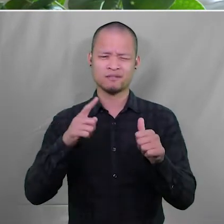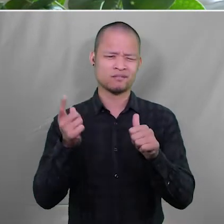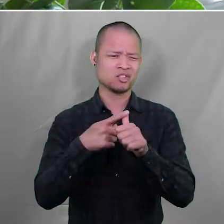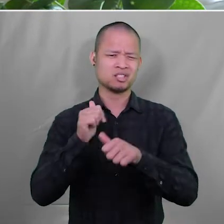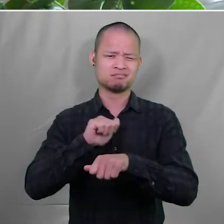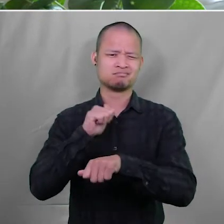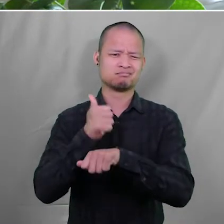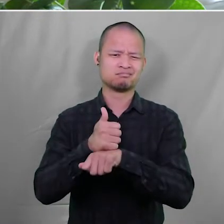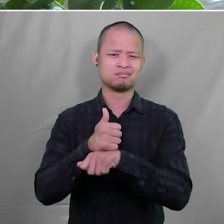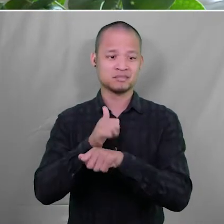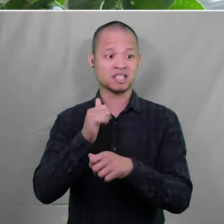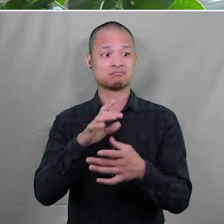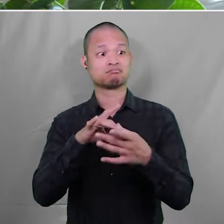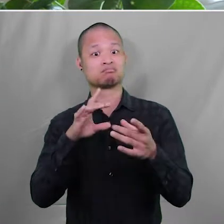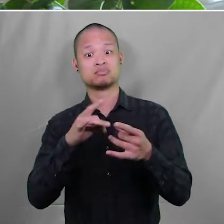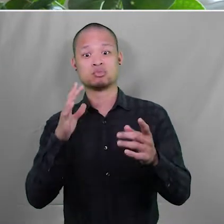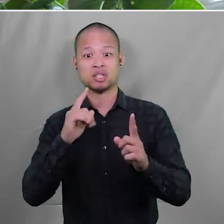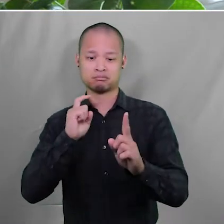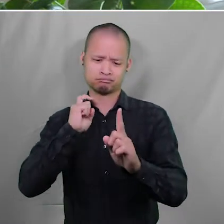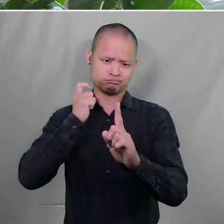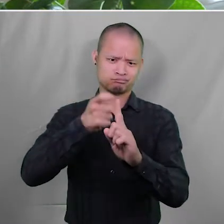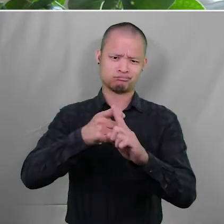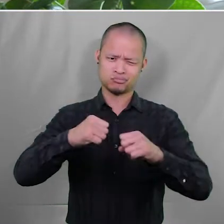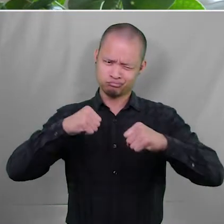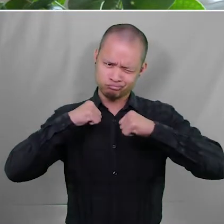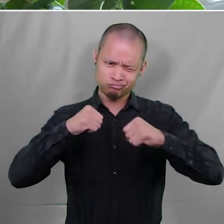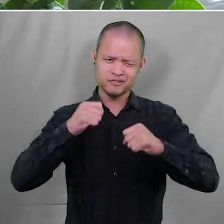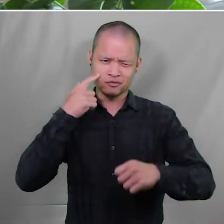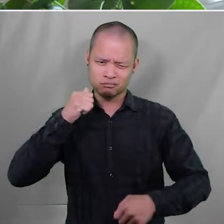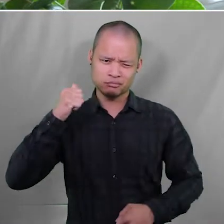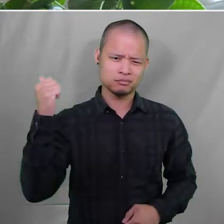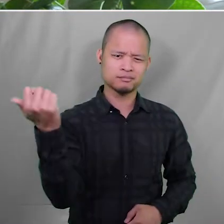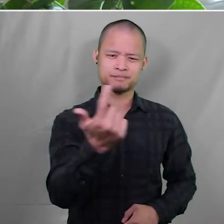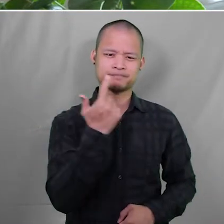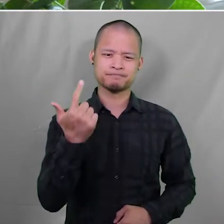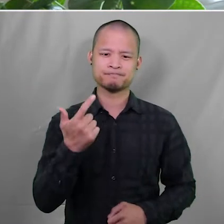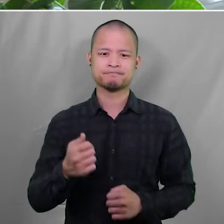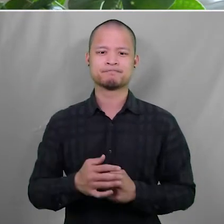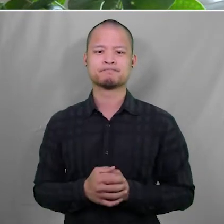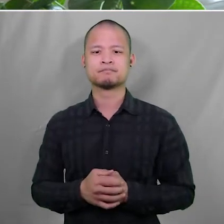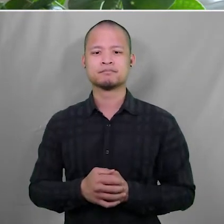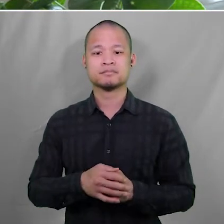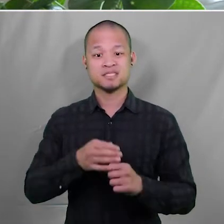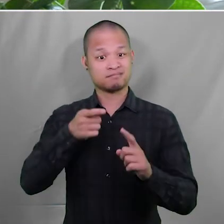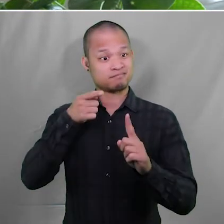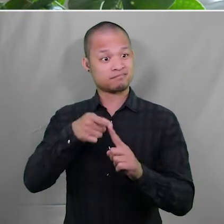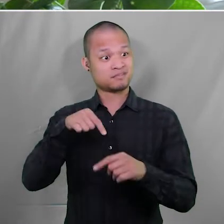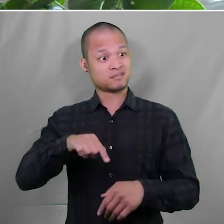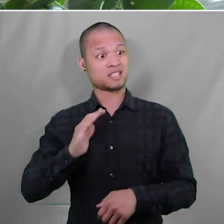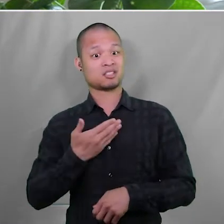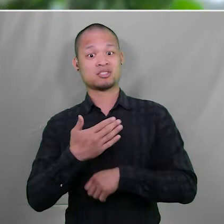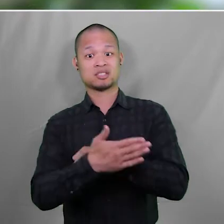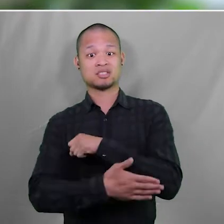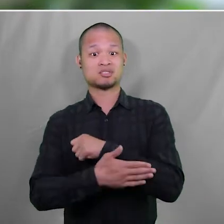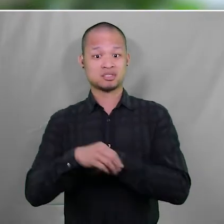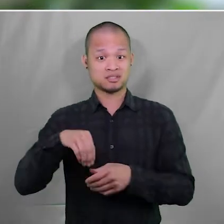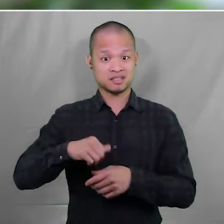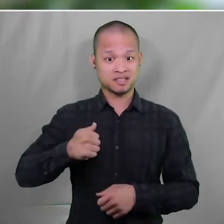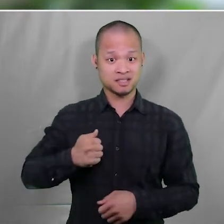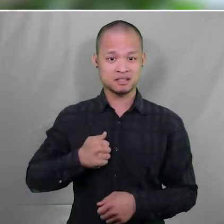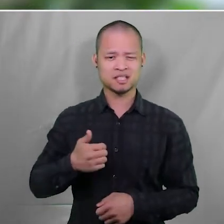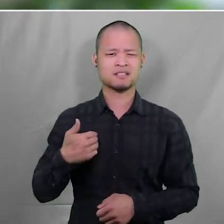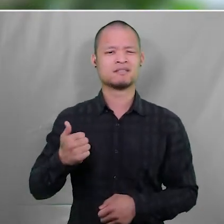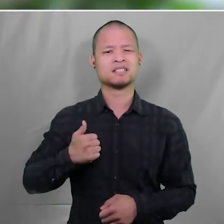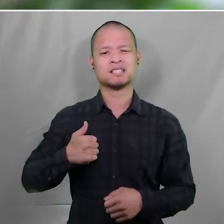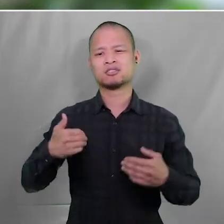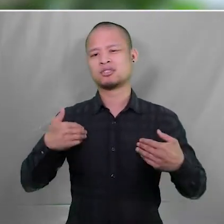and it stated that rights should be universally protected. And specifically to our country, we have the Canadian Human